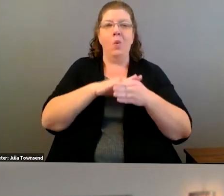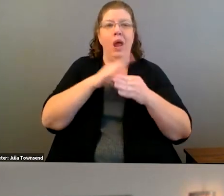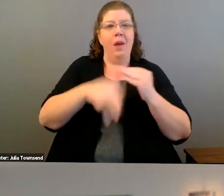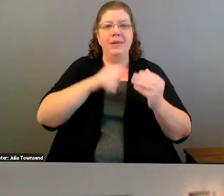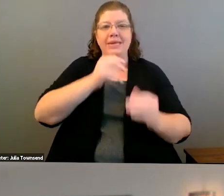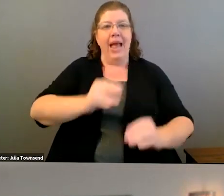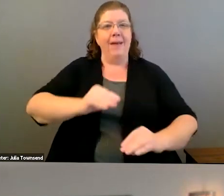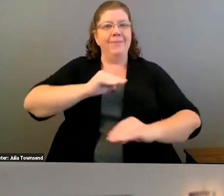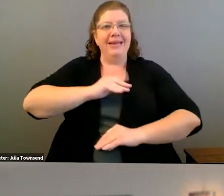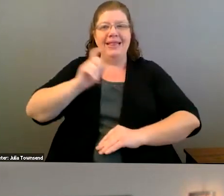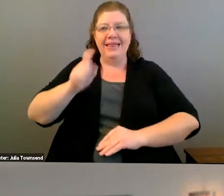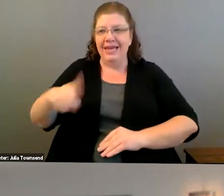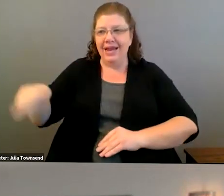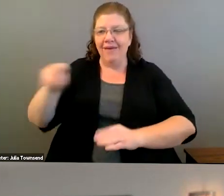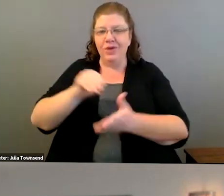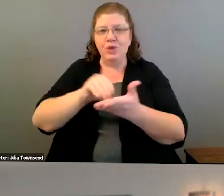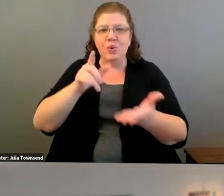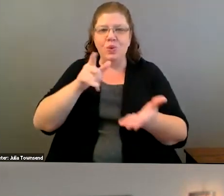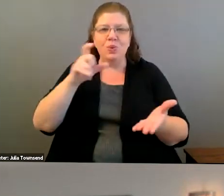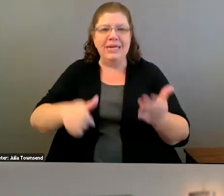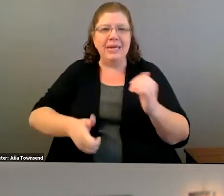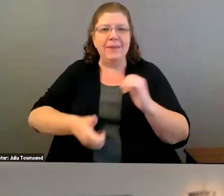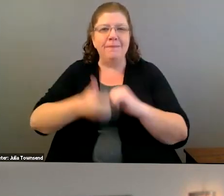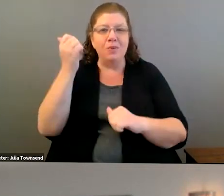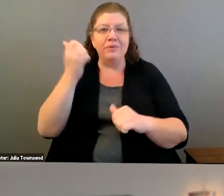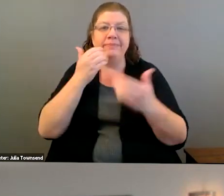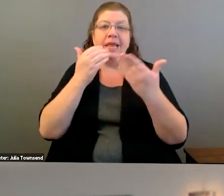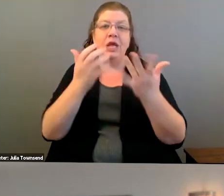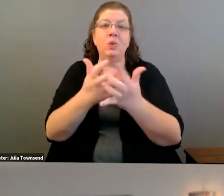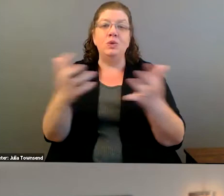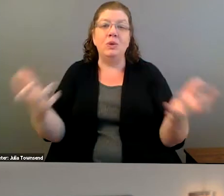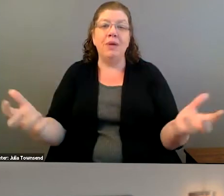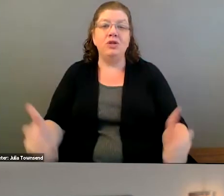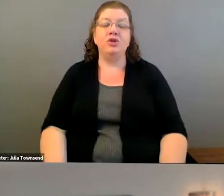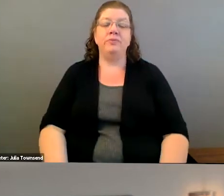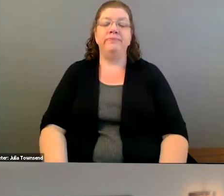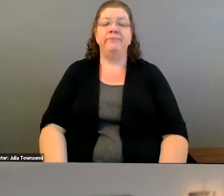needs of our students who need it most. Thank you so much.